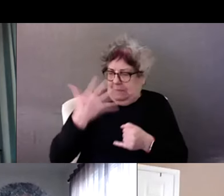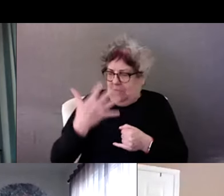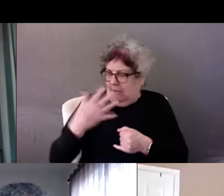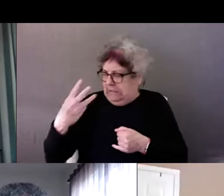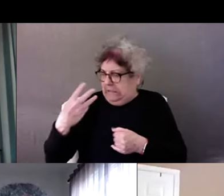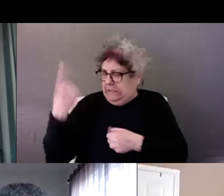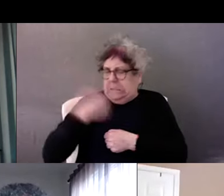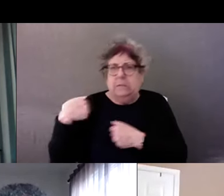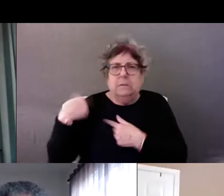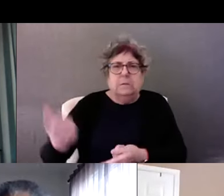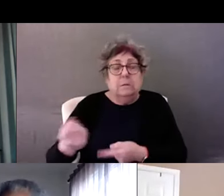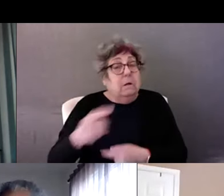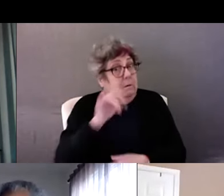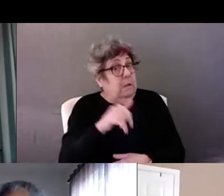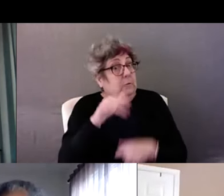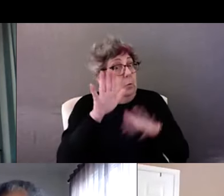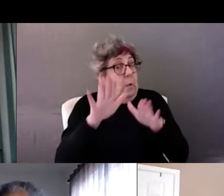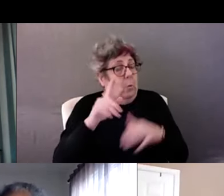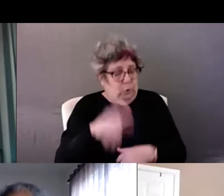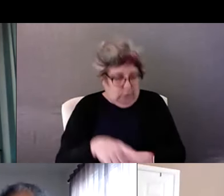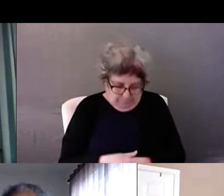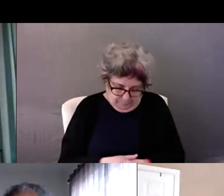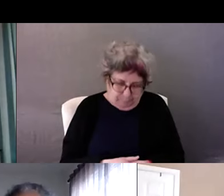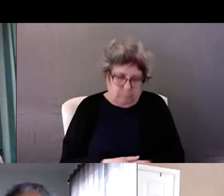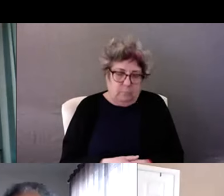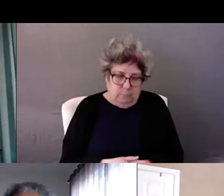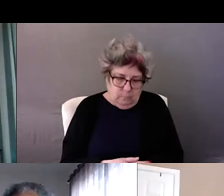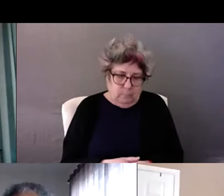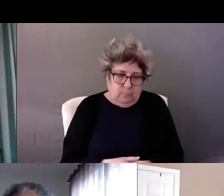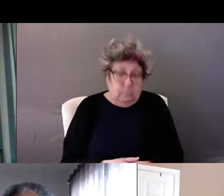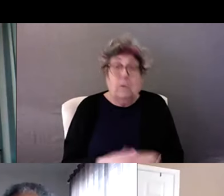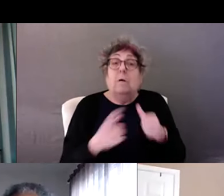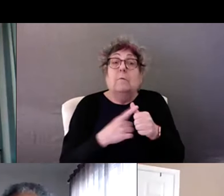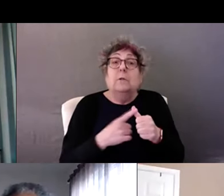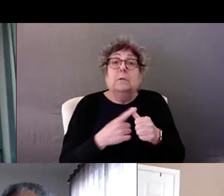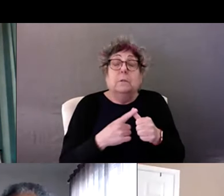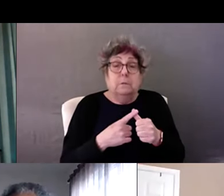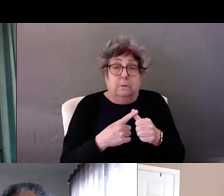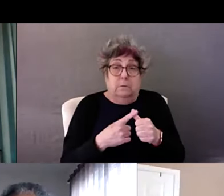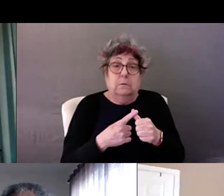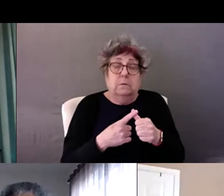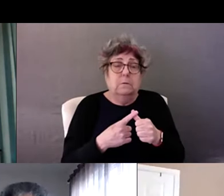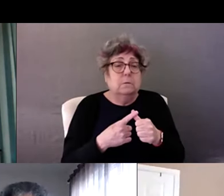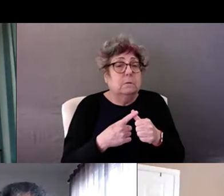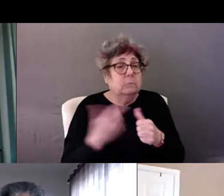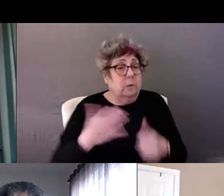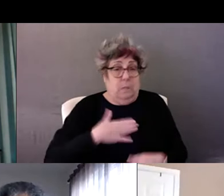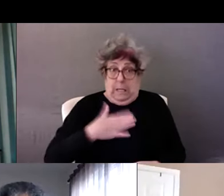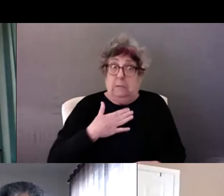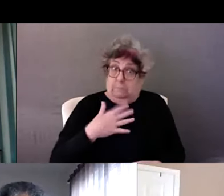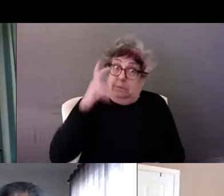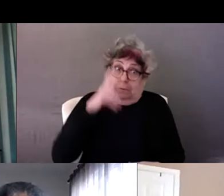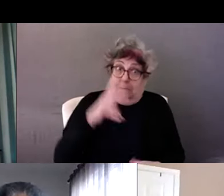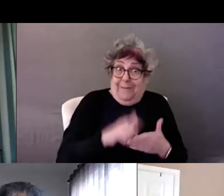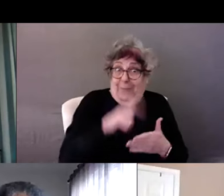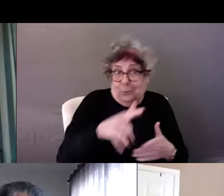Right. Okay. Those are great questions. And first off, I'm so glad to hear your worry is such for your fellow